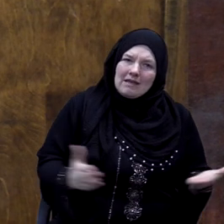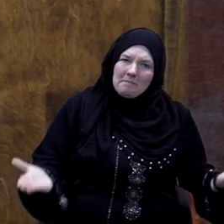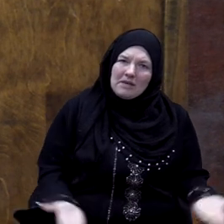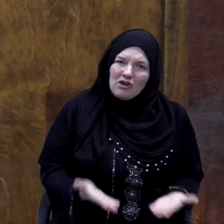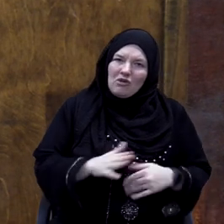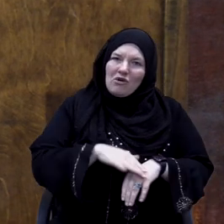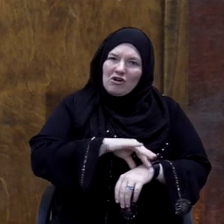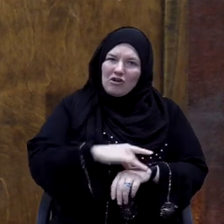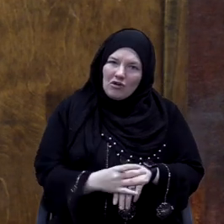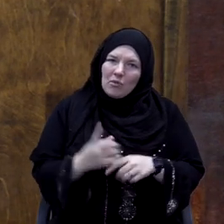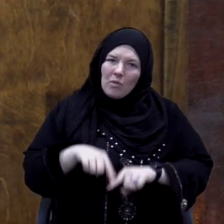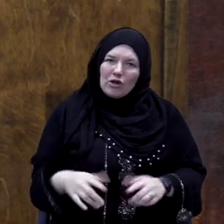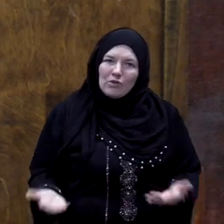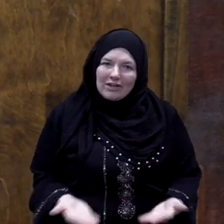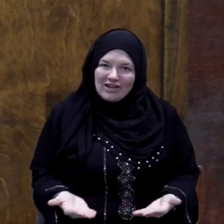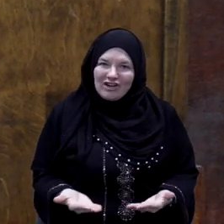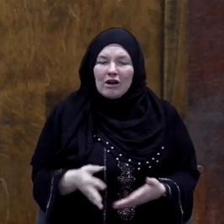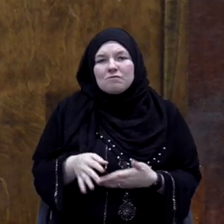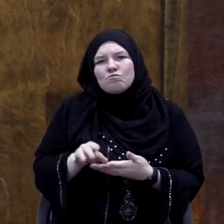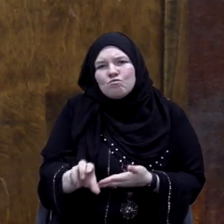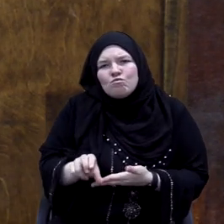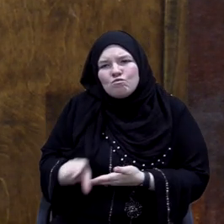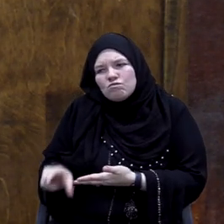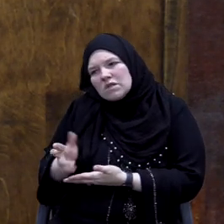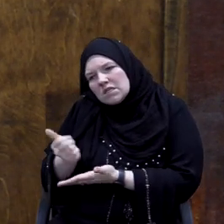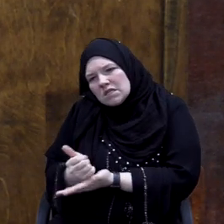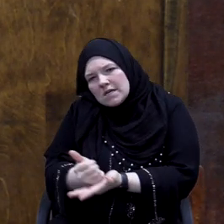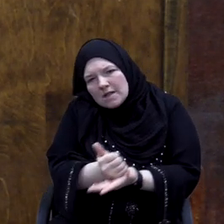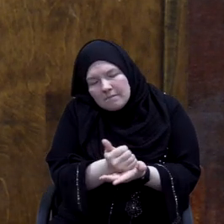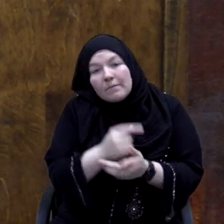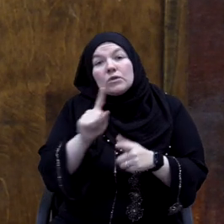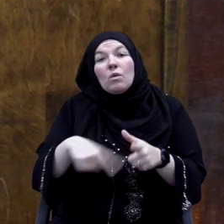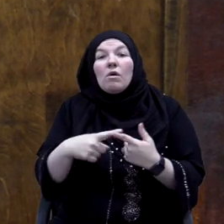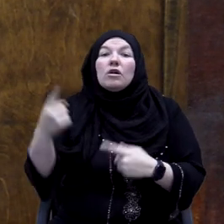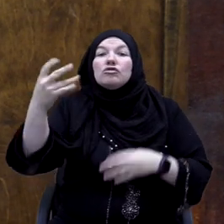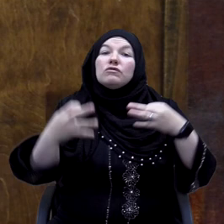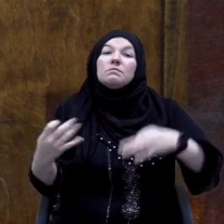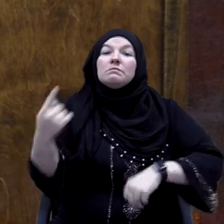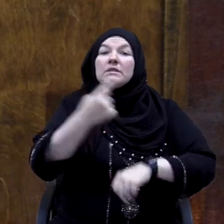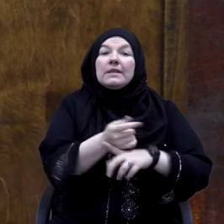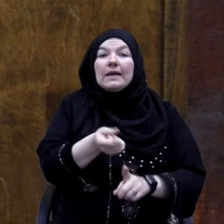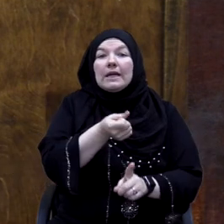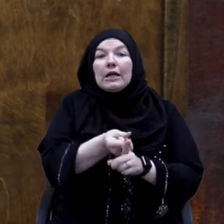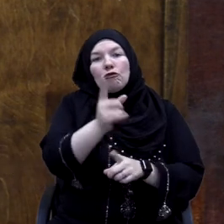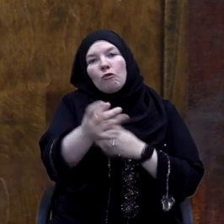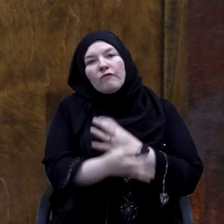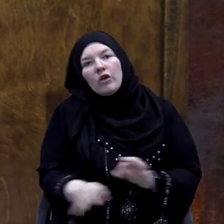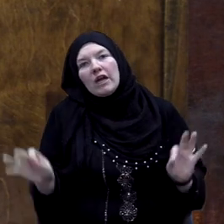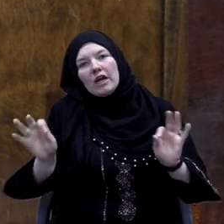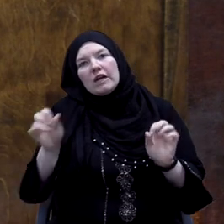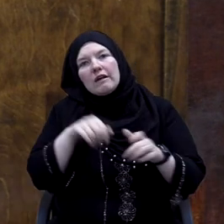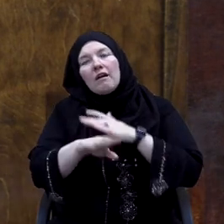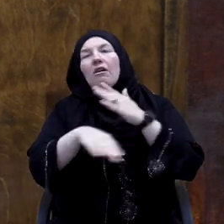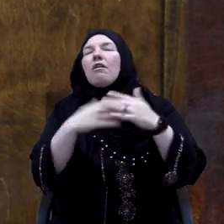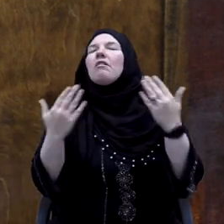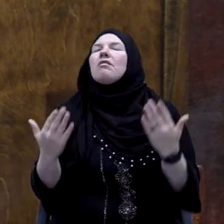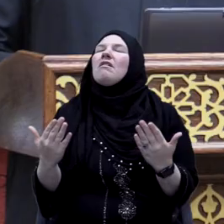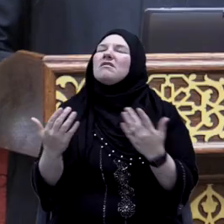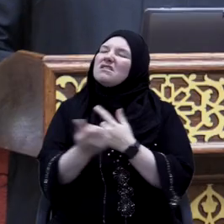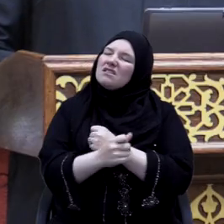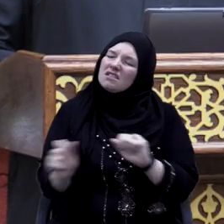life and get over there scot-free? May Allah subhanahu wa ta'ala save us from that